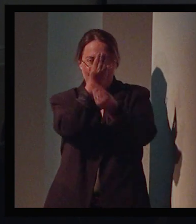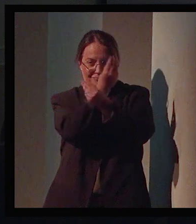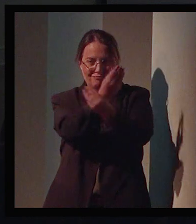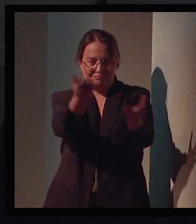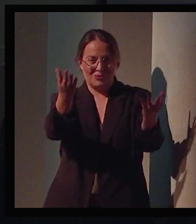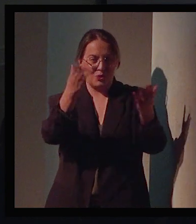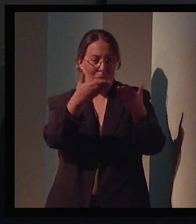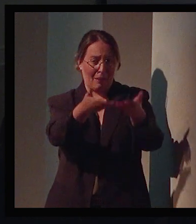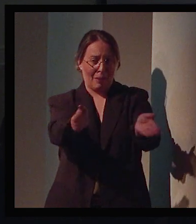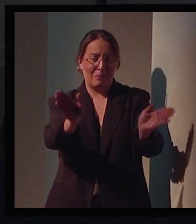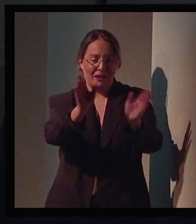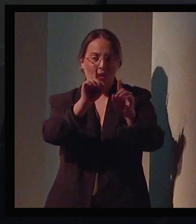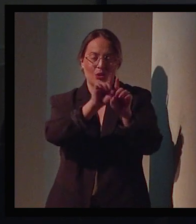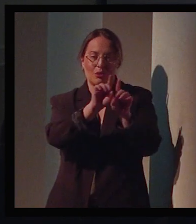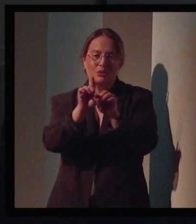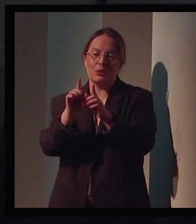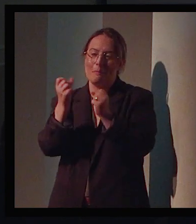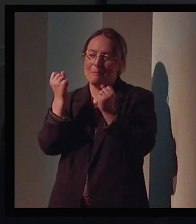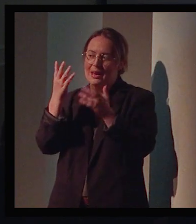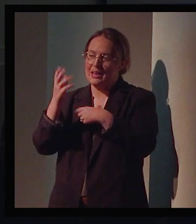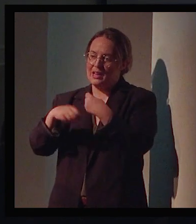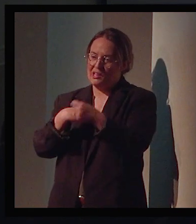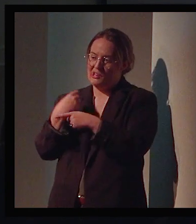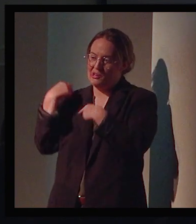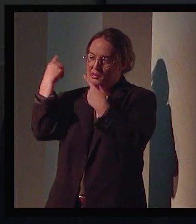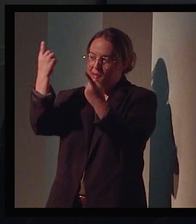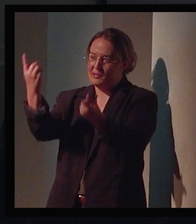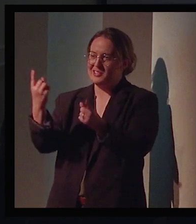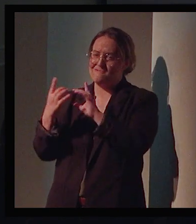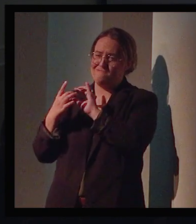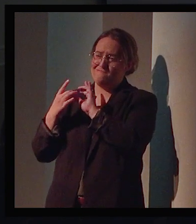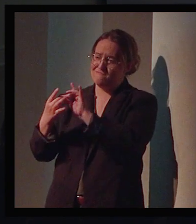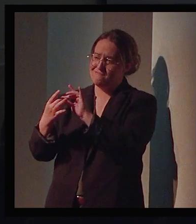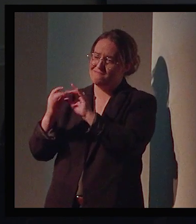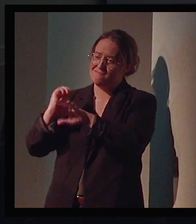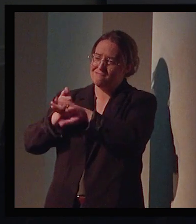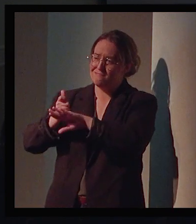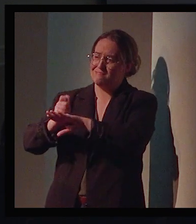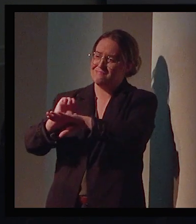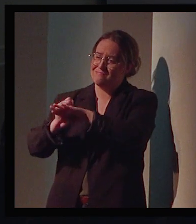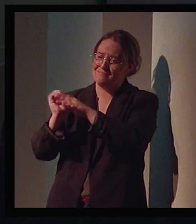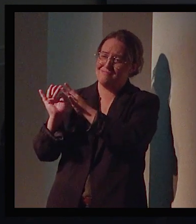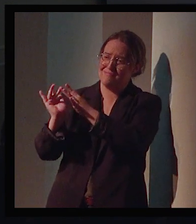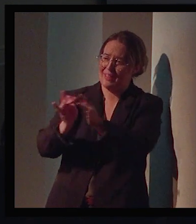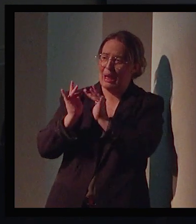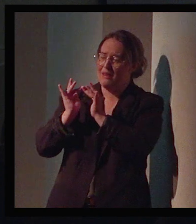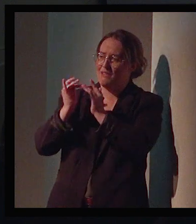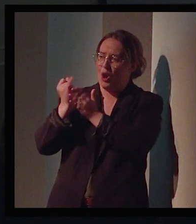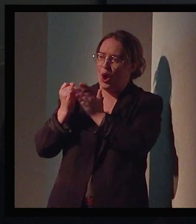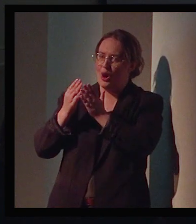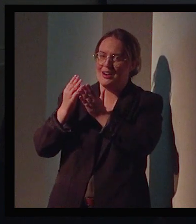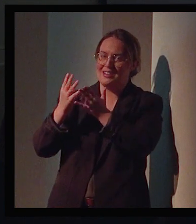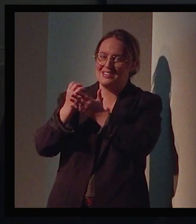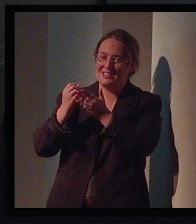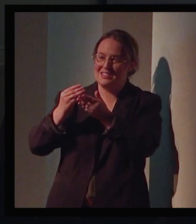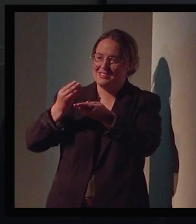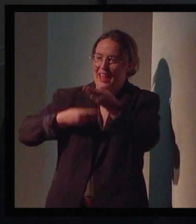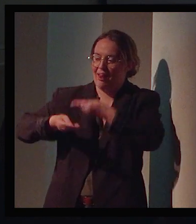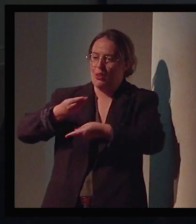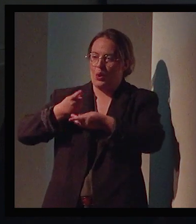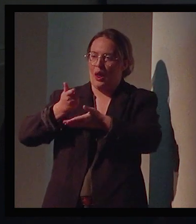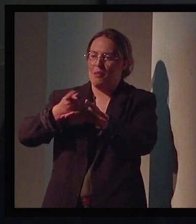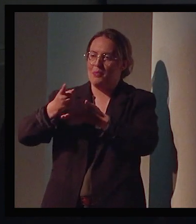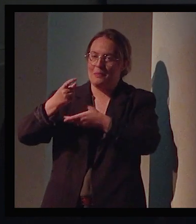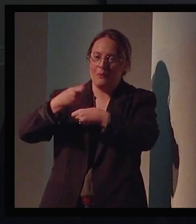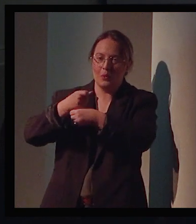also over the years establishing relationships with like-minded art dealers who helped them create and expand a new market